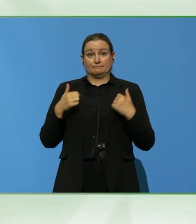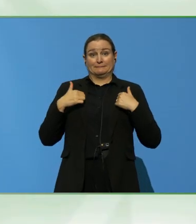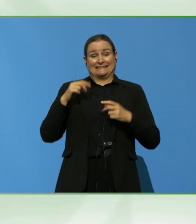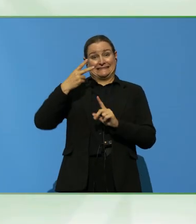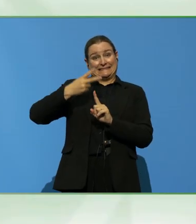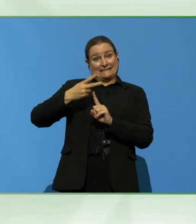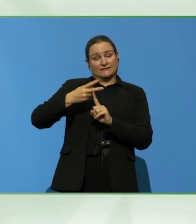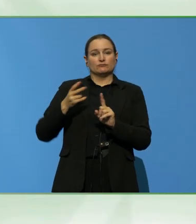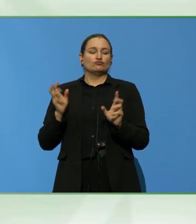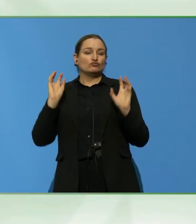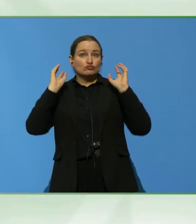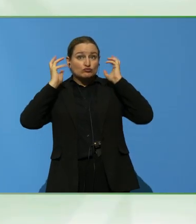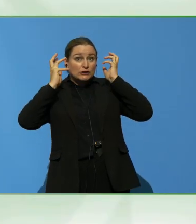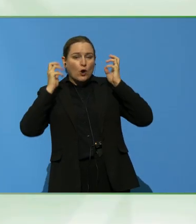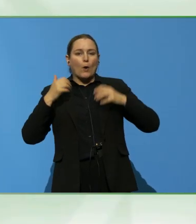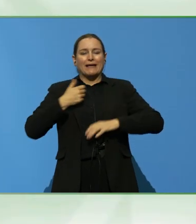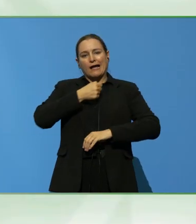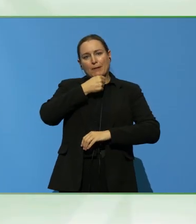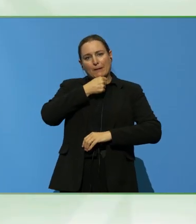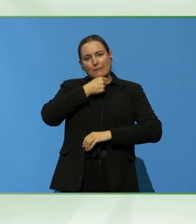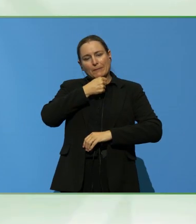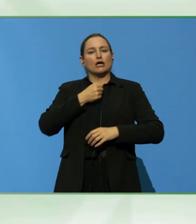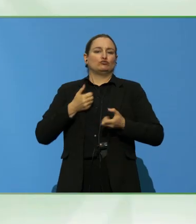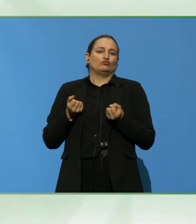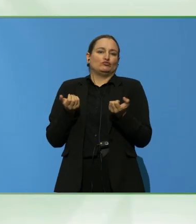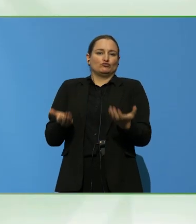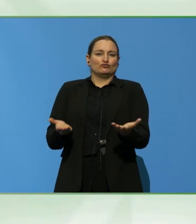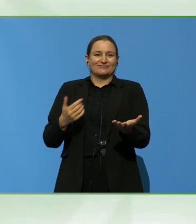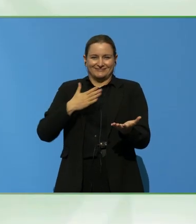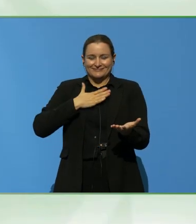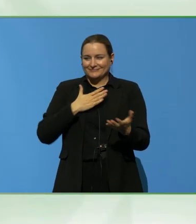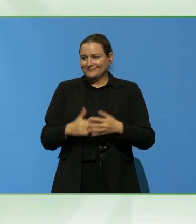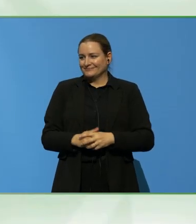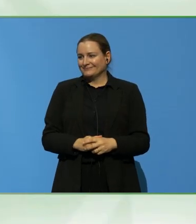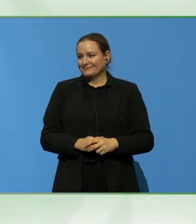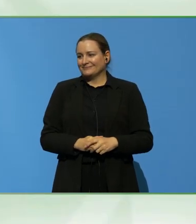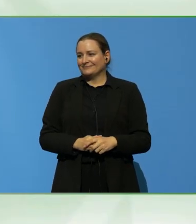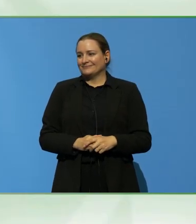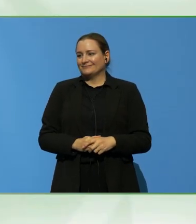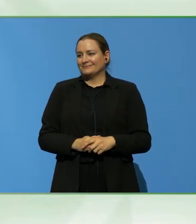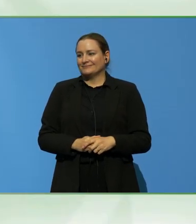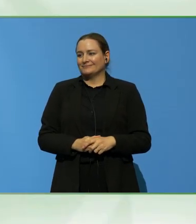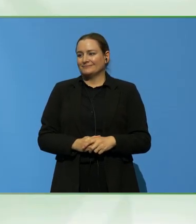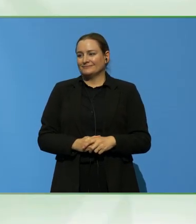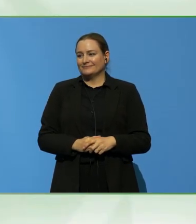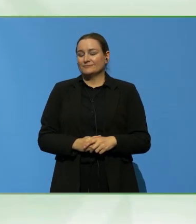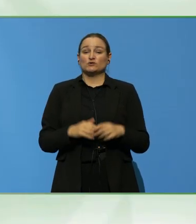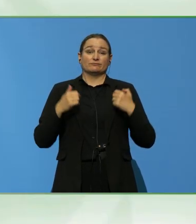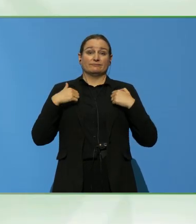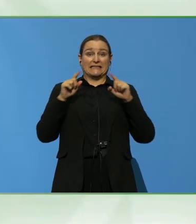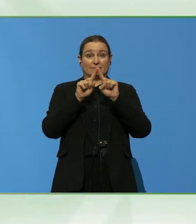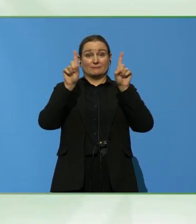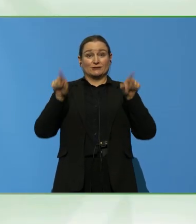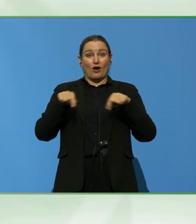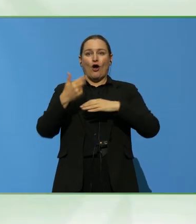radio in the UK. And I have a quite unique perspective because I am on-screen talent,